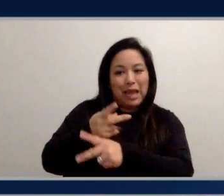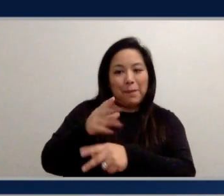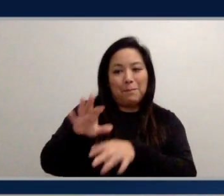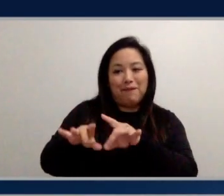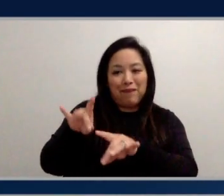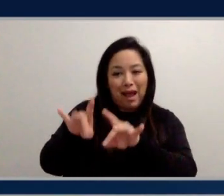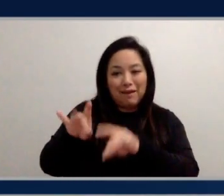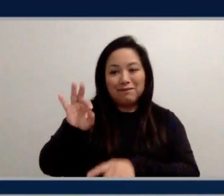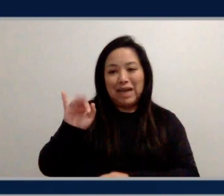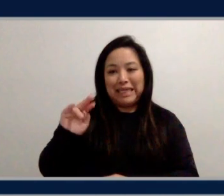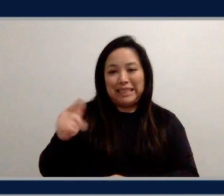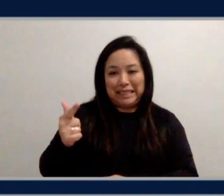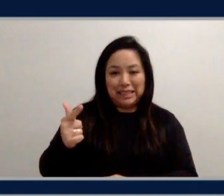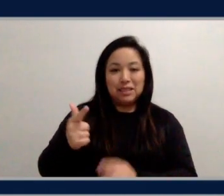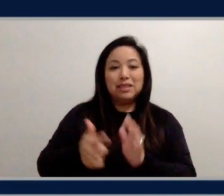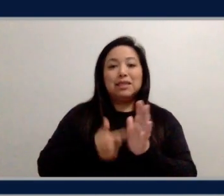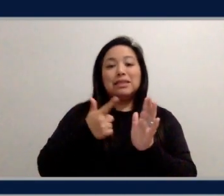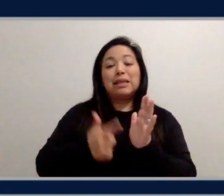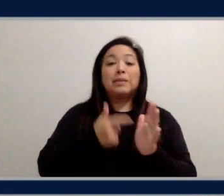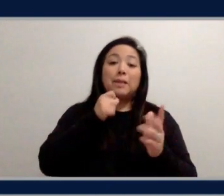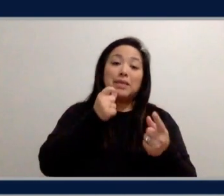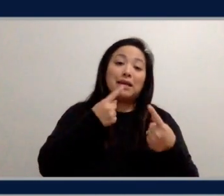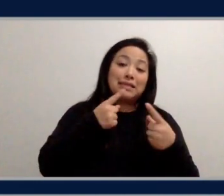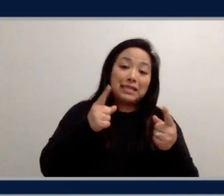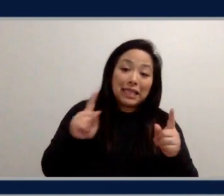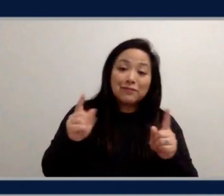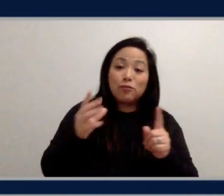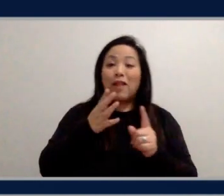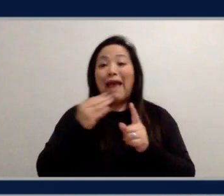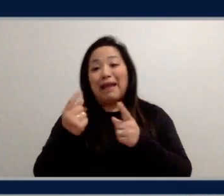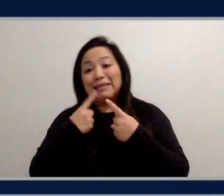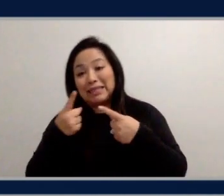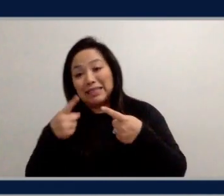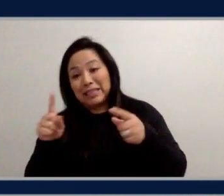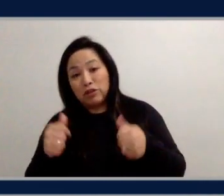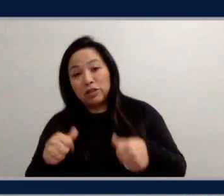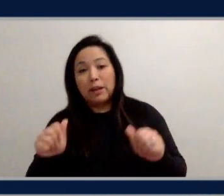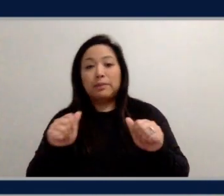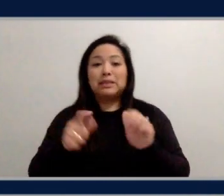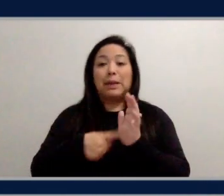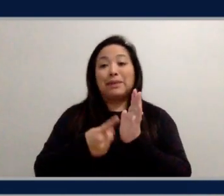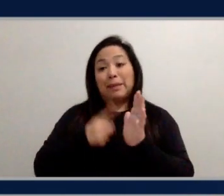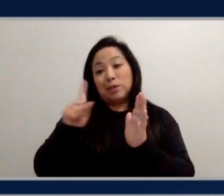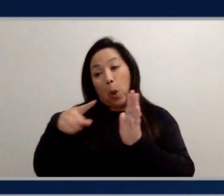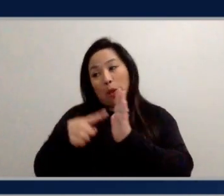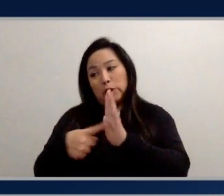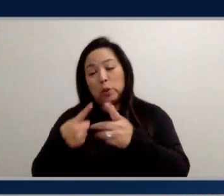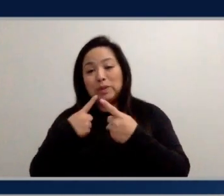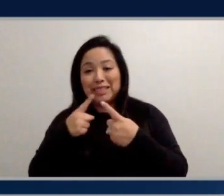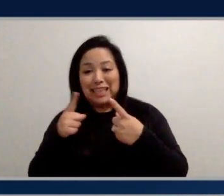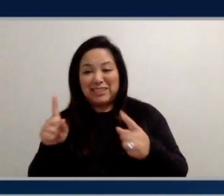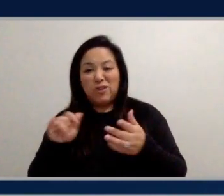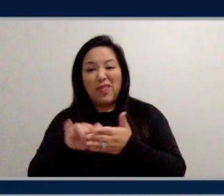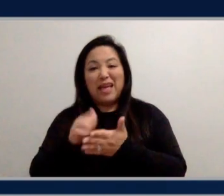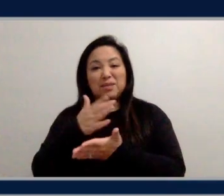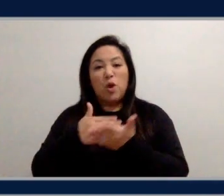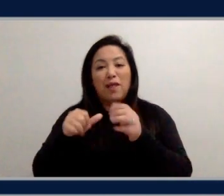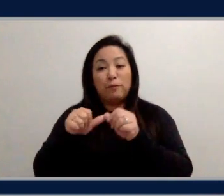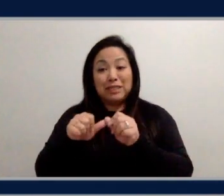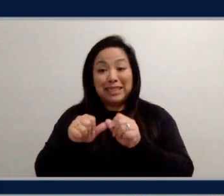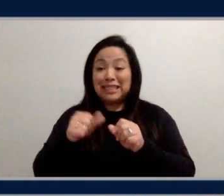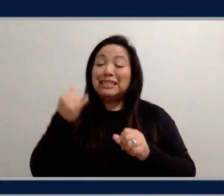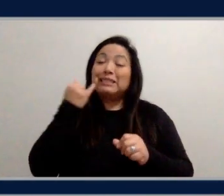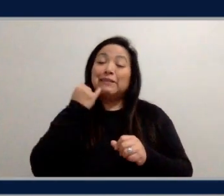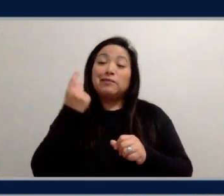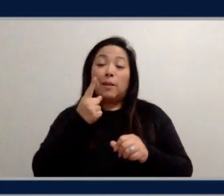show unsuccessful attempts and successful attempts, and sometimes we'll show just successful. And that's part of that persistence, right? If something continues to